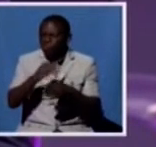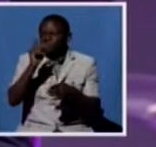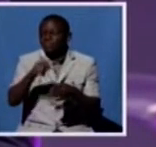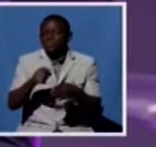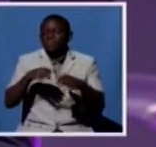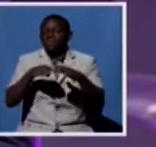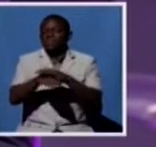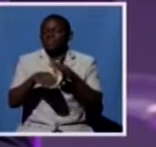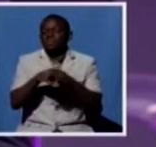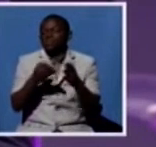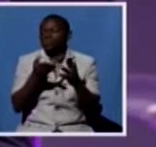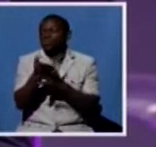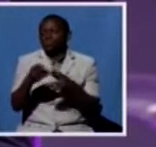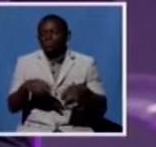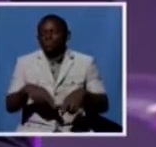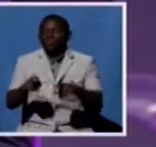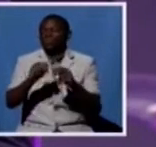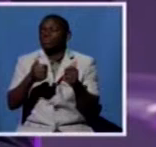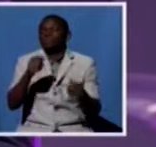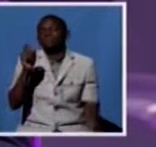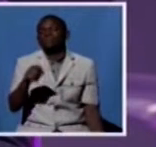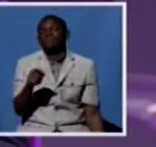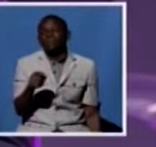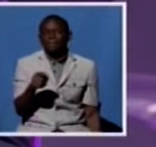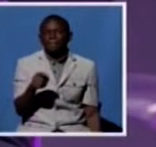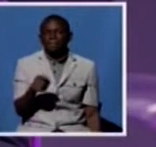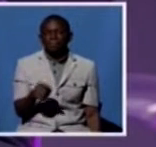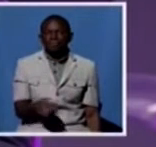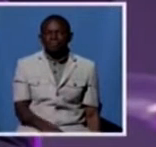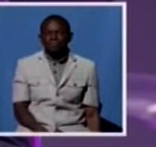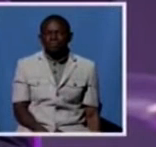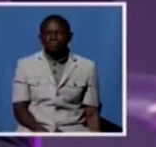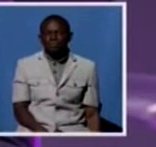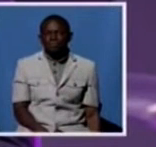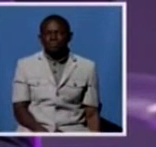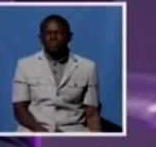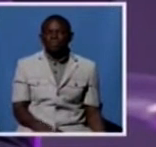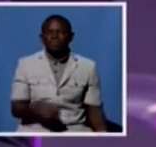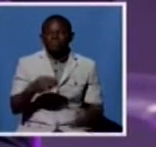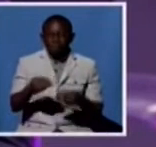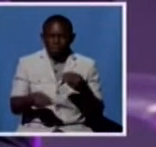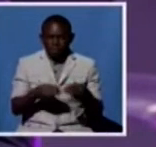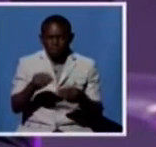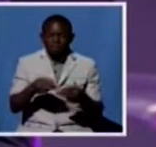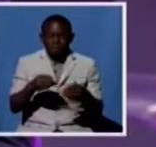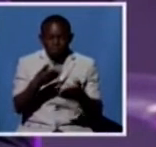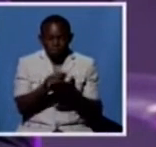availed. We need to make sure that the road is in good condition. So it puts together, you find that it's a positive thing,